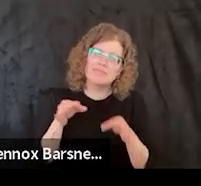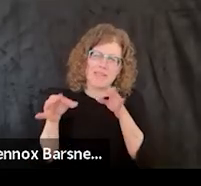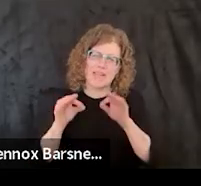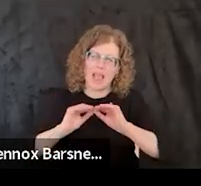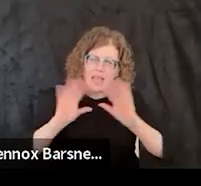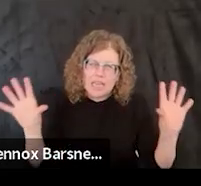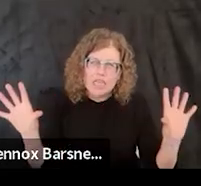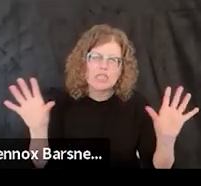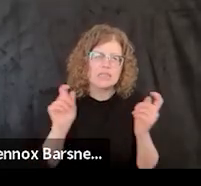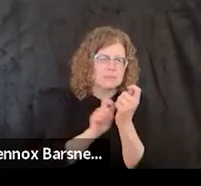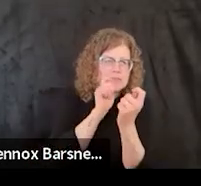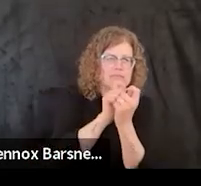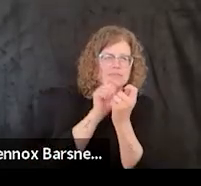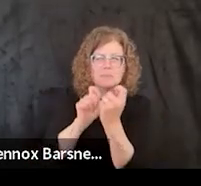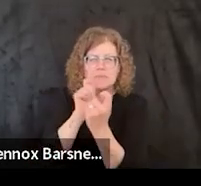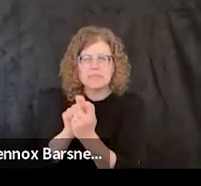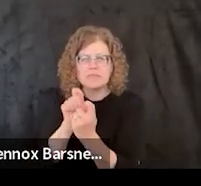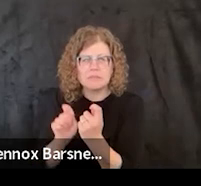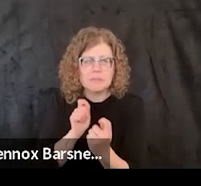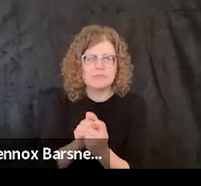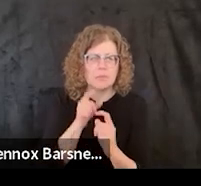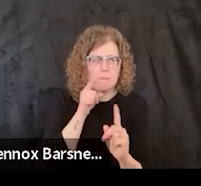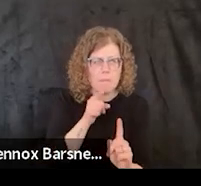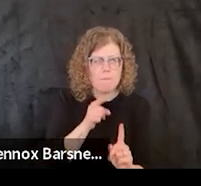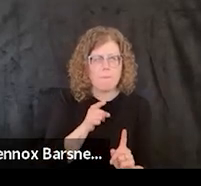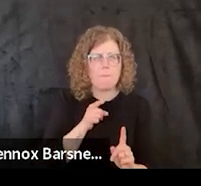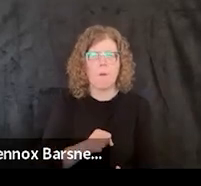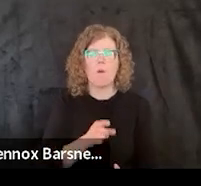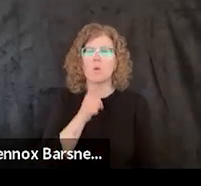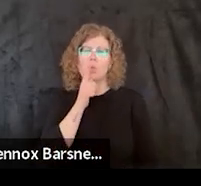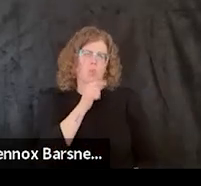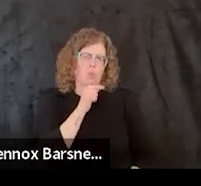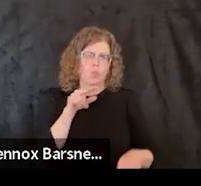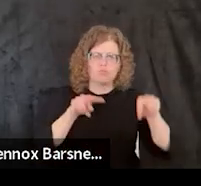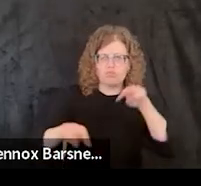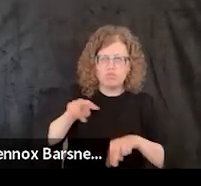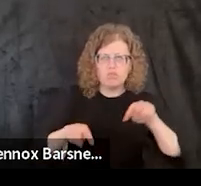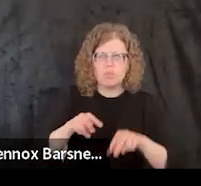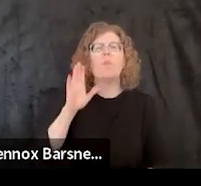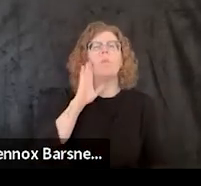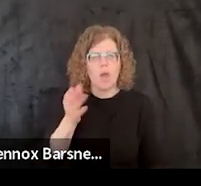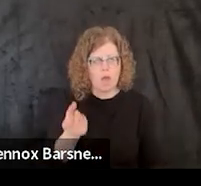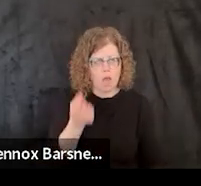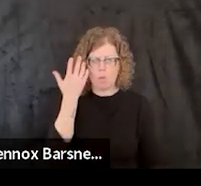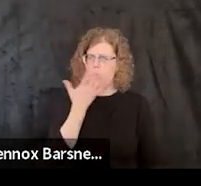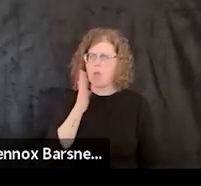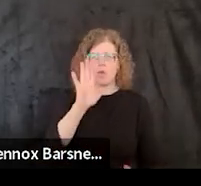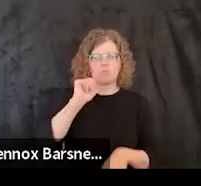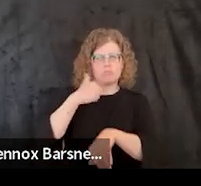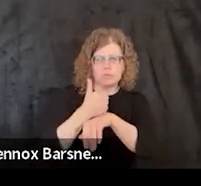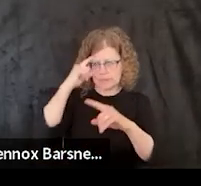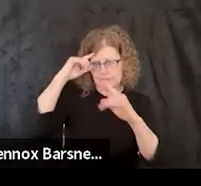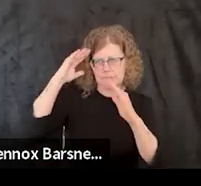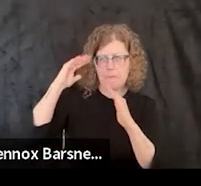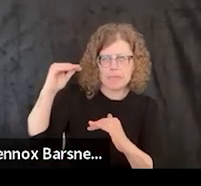specific. Assessors should very clearly understand what you want to do with this grant after reading this section. This sets